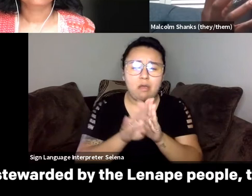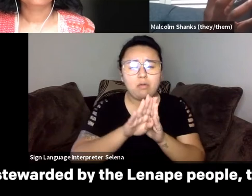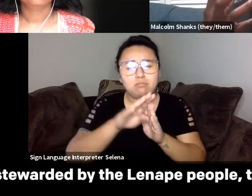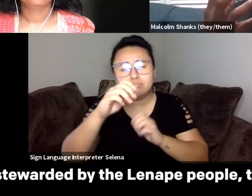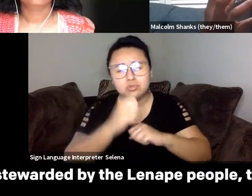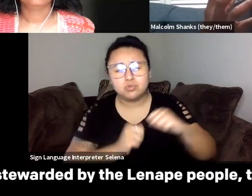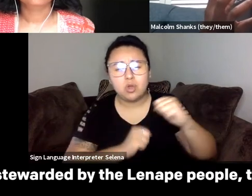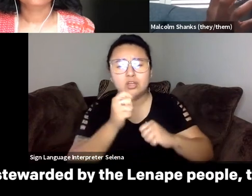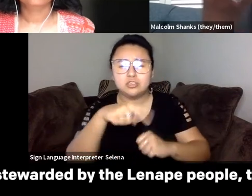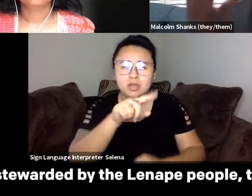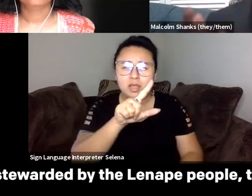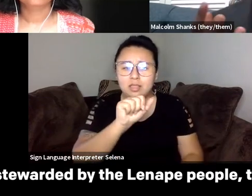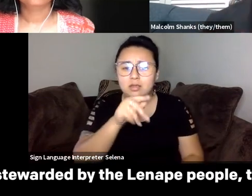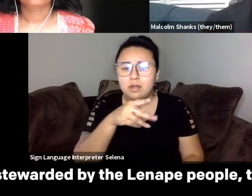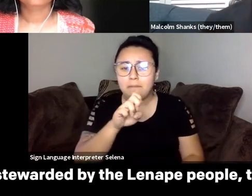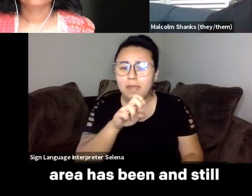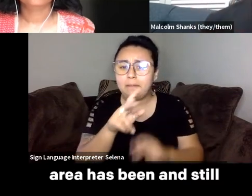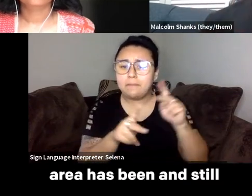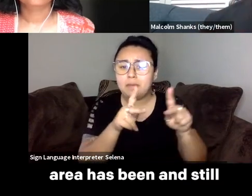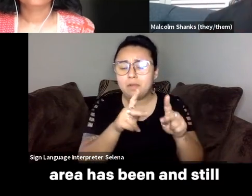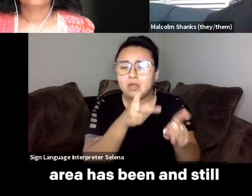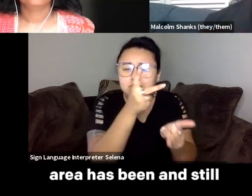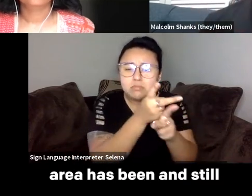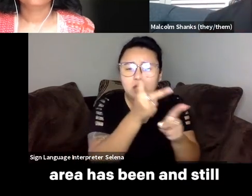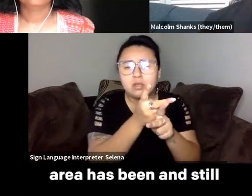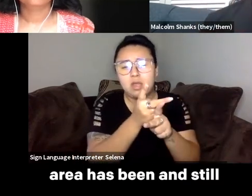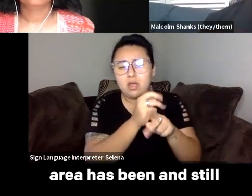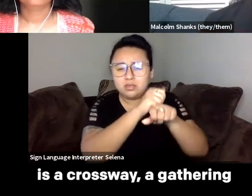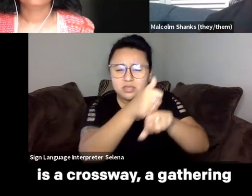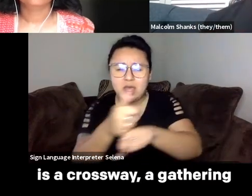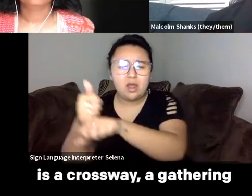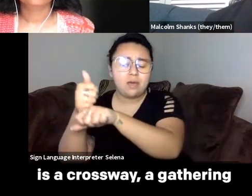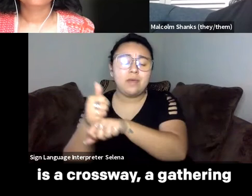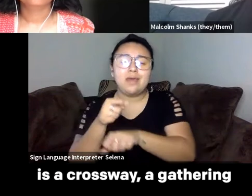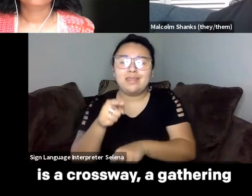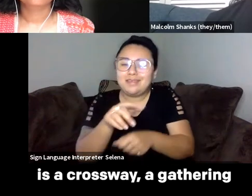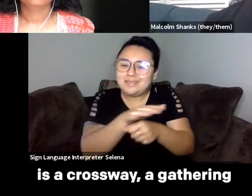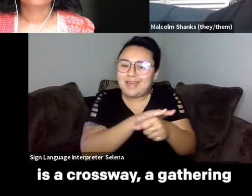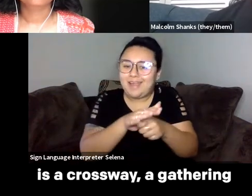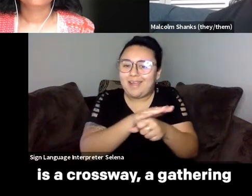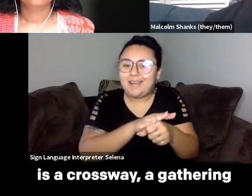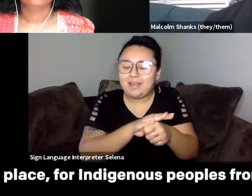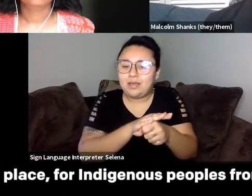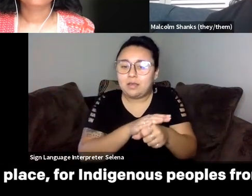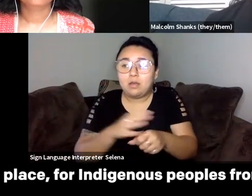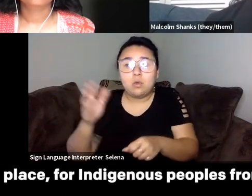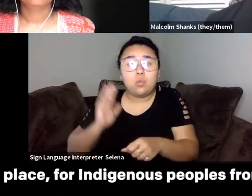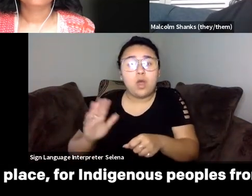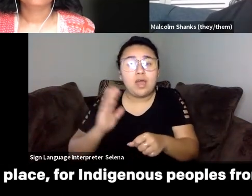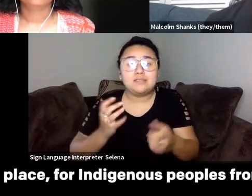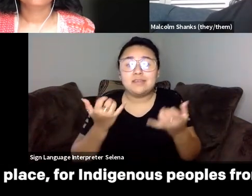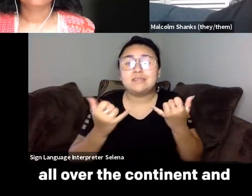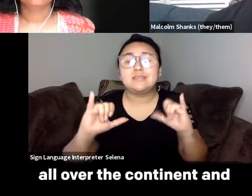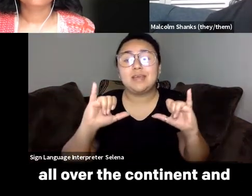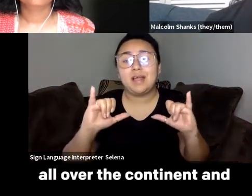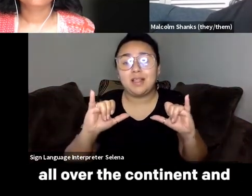held and stewarded by the Lenape people, this area has been and still is a crossways and